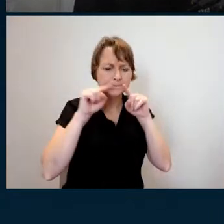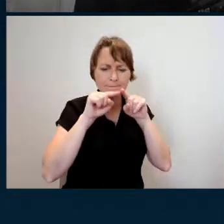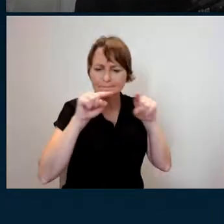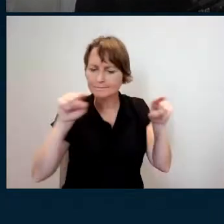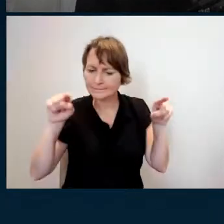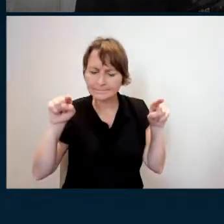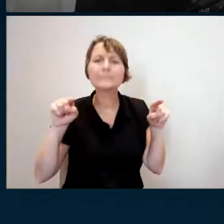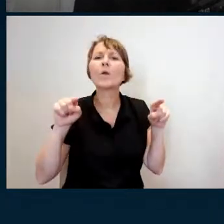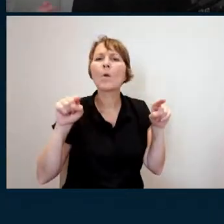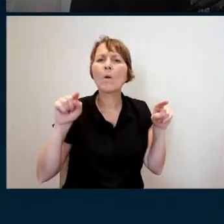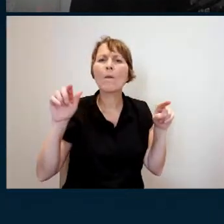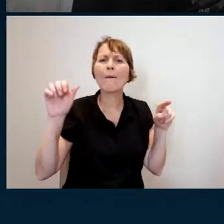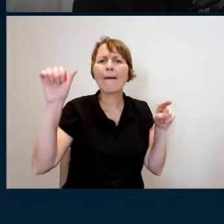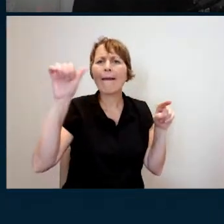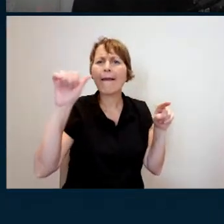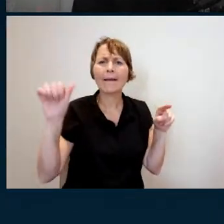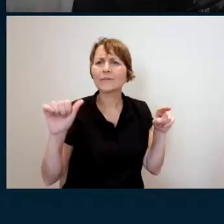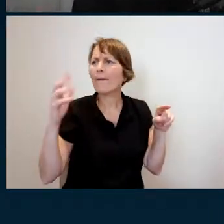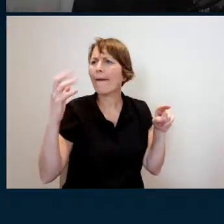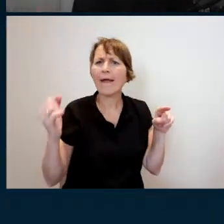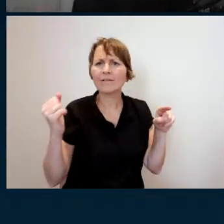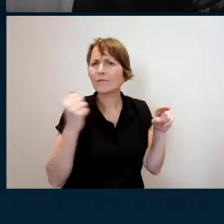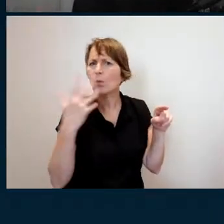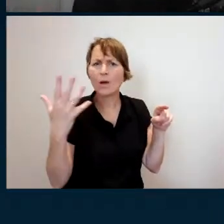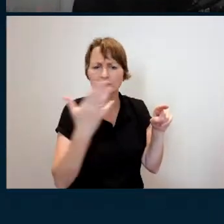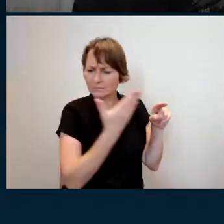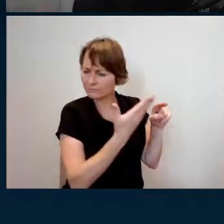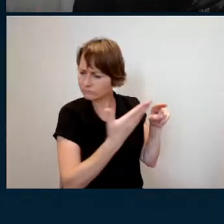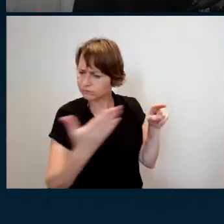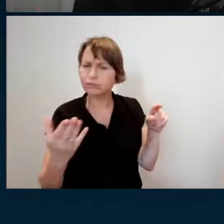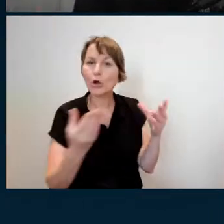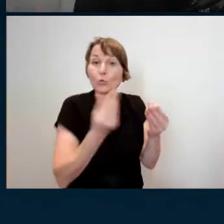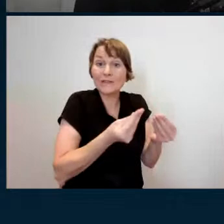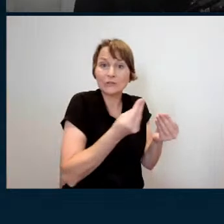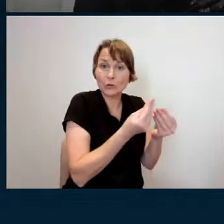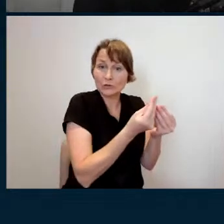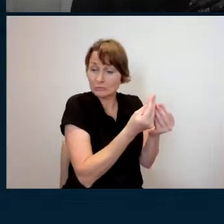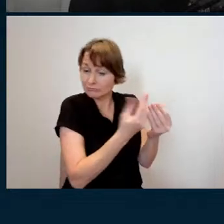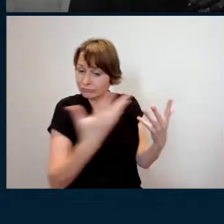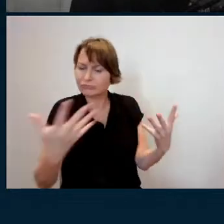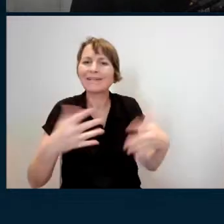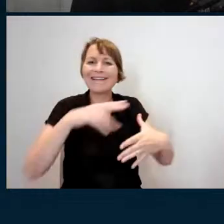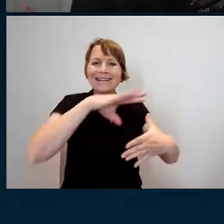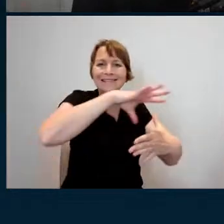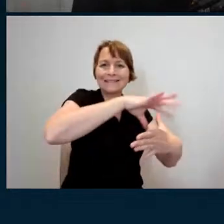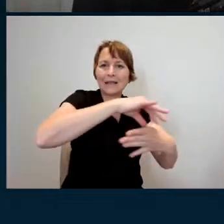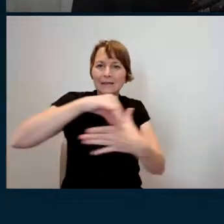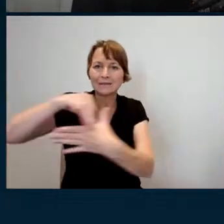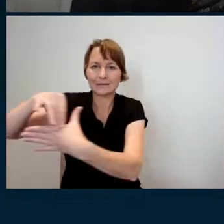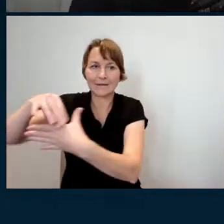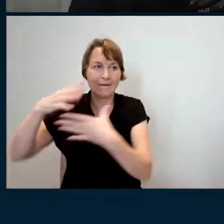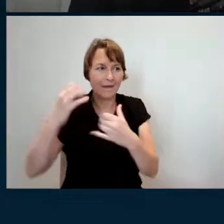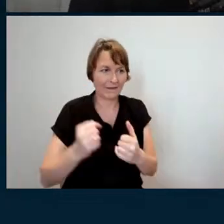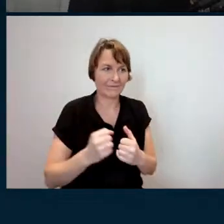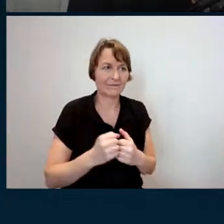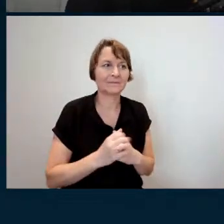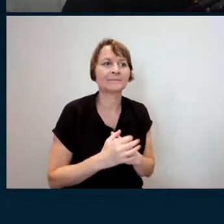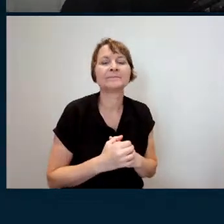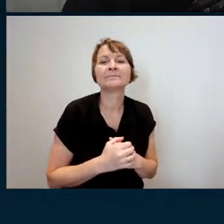subscription, and it gets all the resources that have that tag set. My tag is auto-delete is